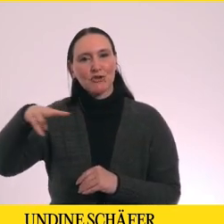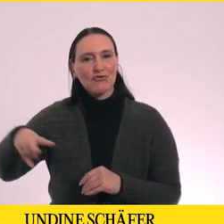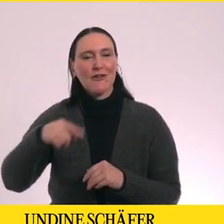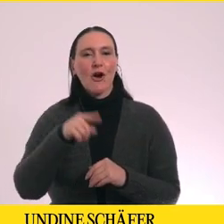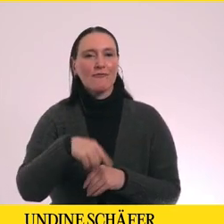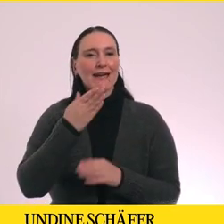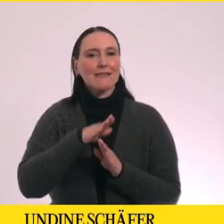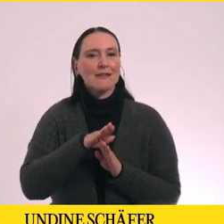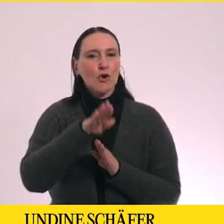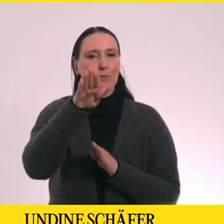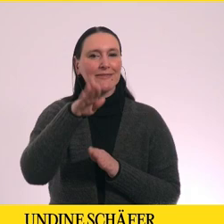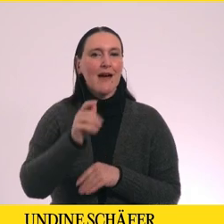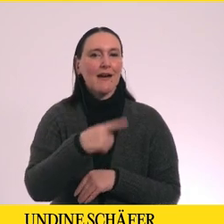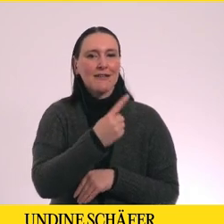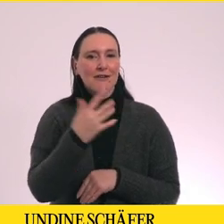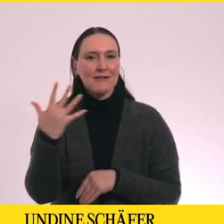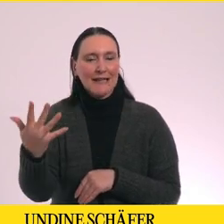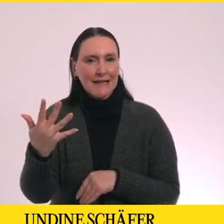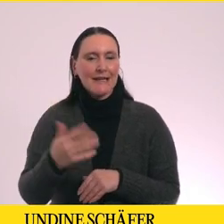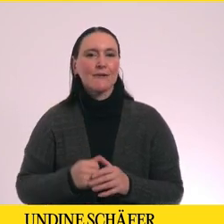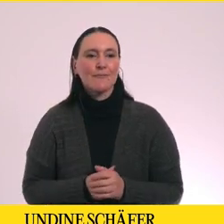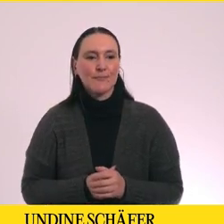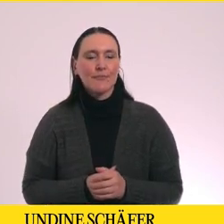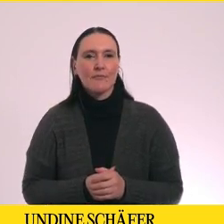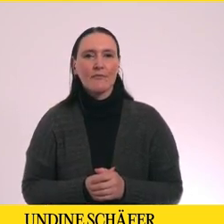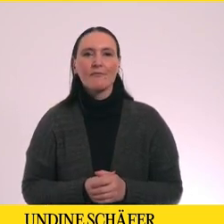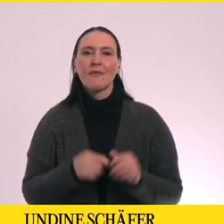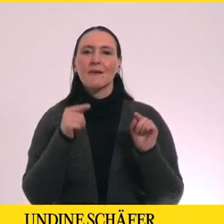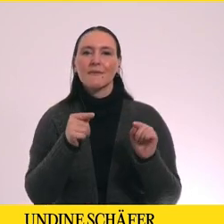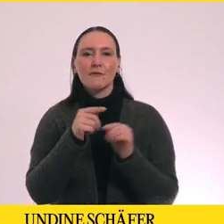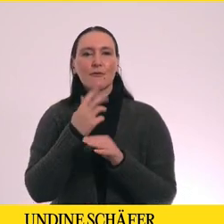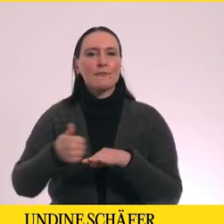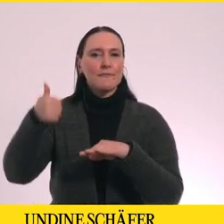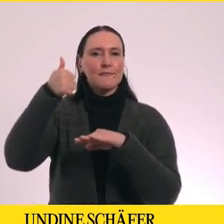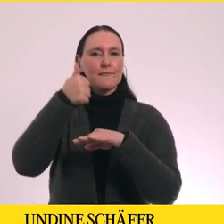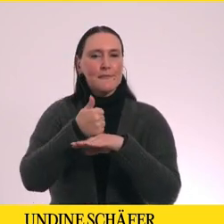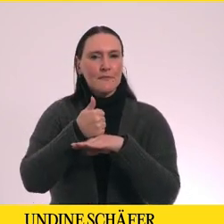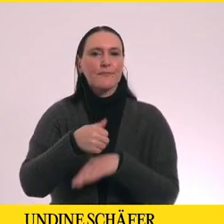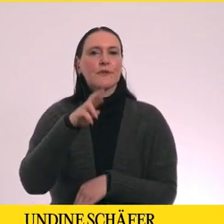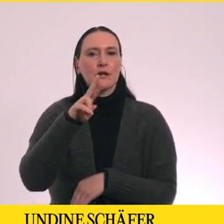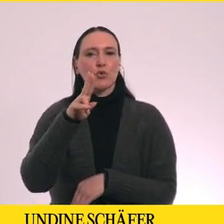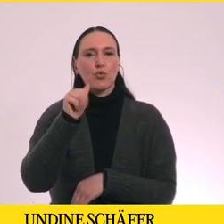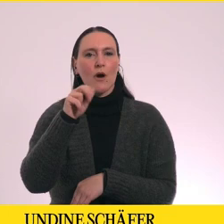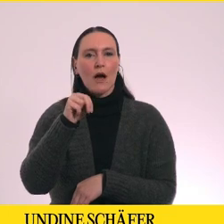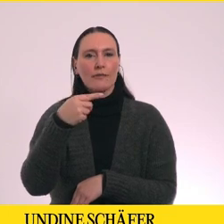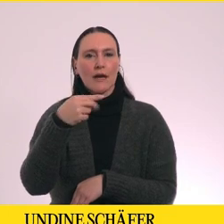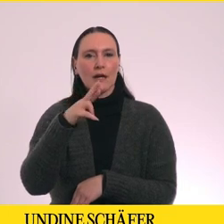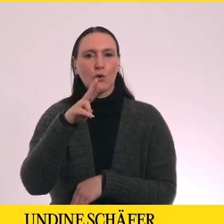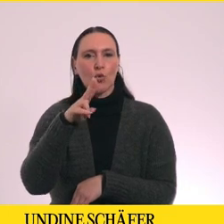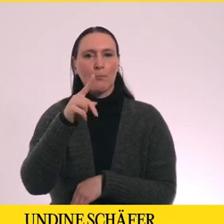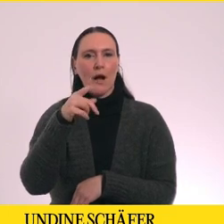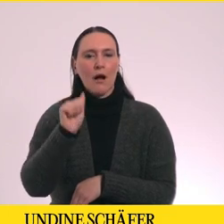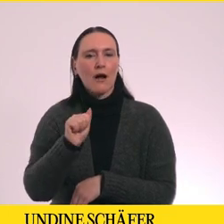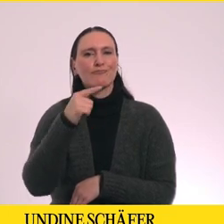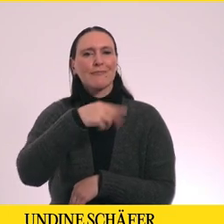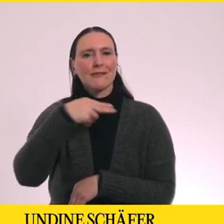artistic direction of Ruan Grupa, who are a Jakarta-based artist collective. So in case you didn't